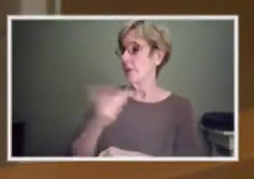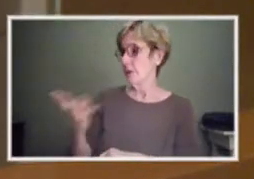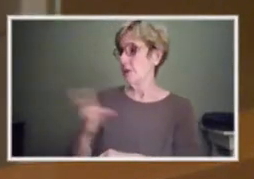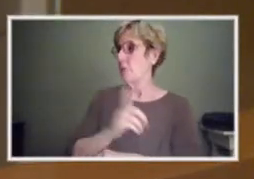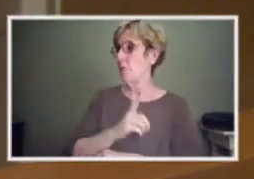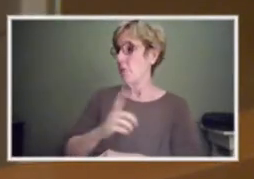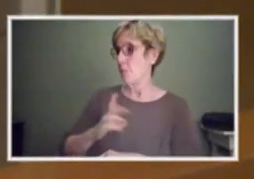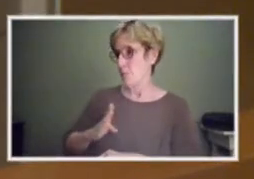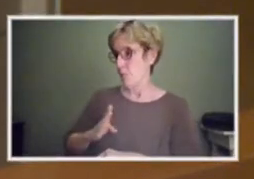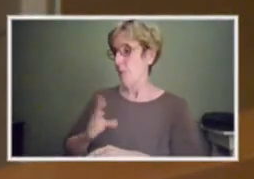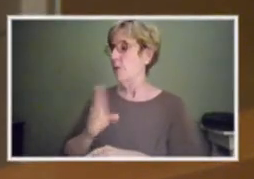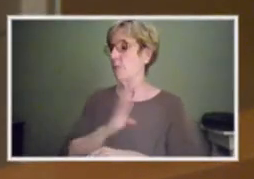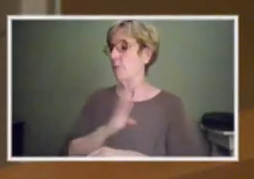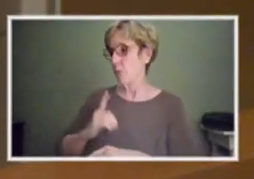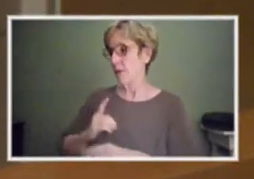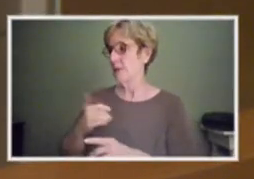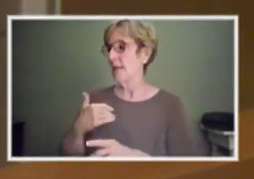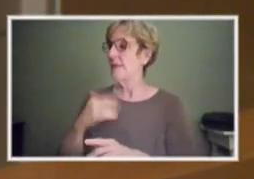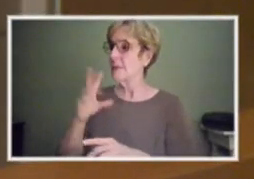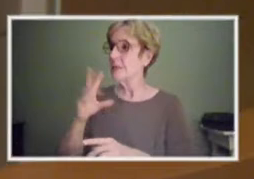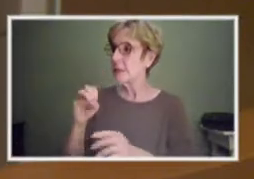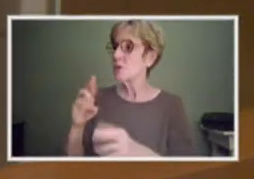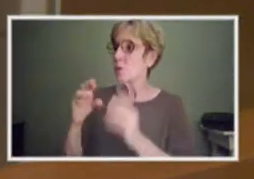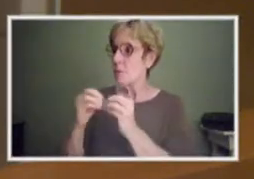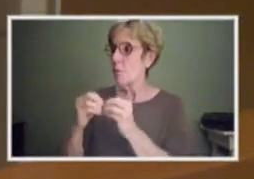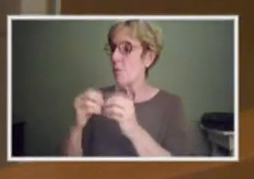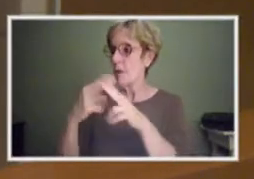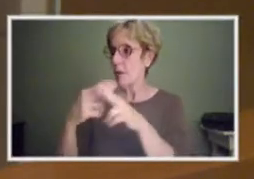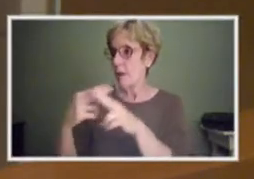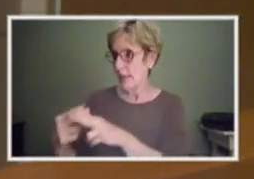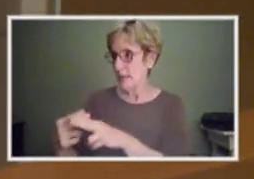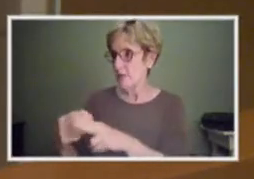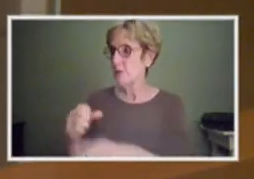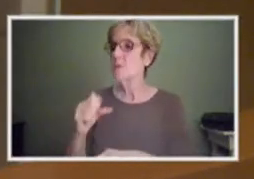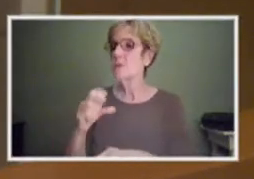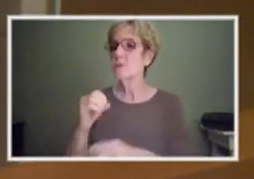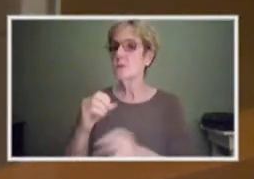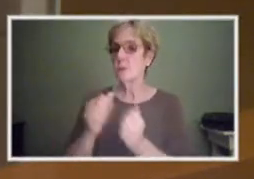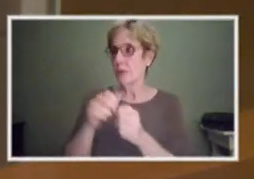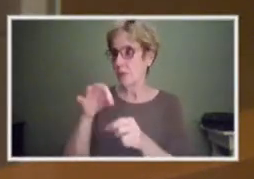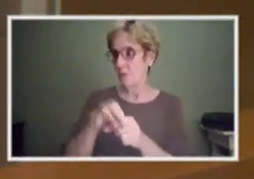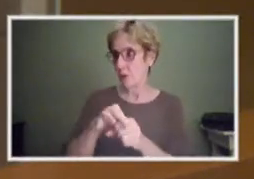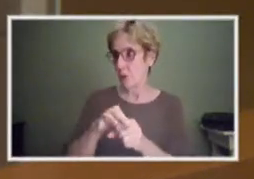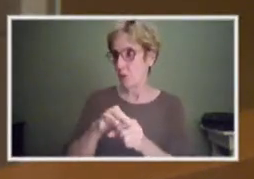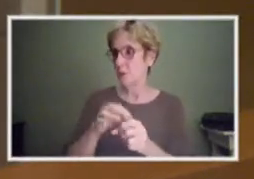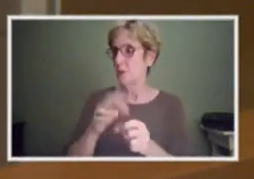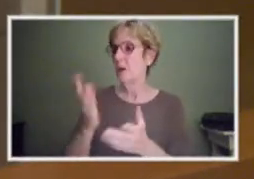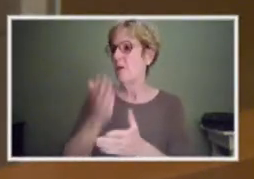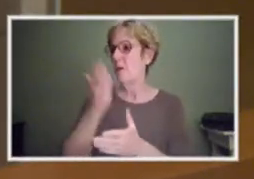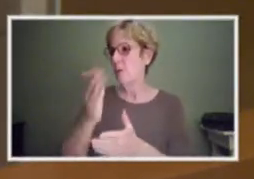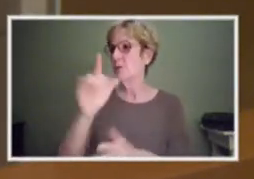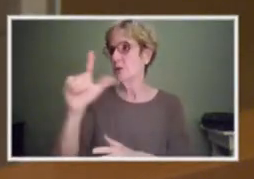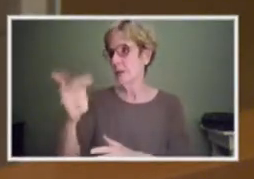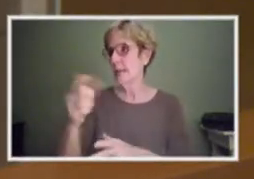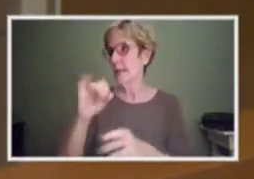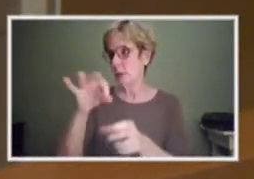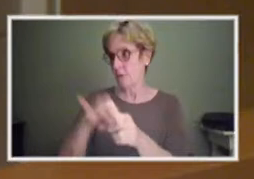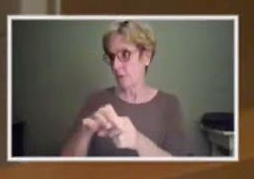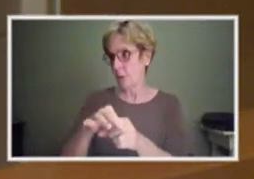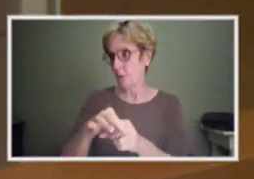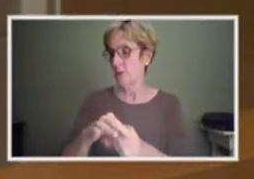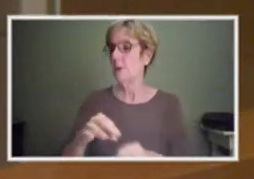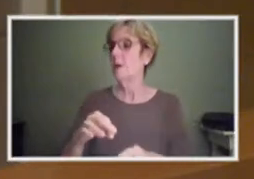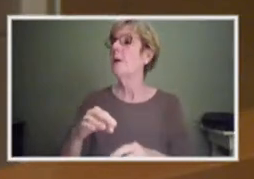have received six or more nominations, so with a vote, a motion, a second, and a vote of council,